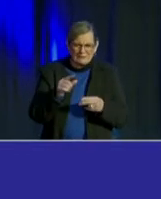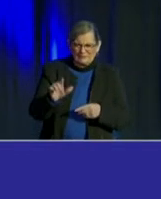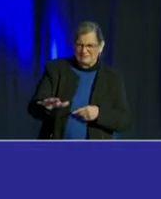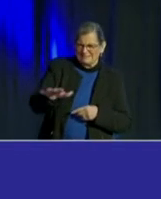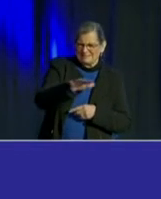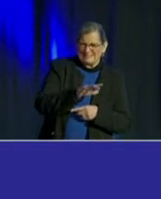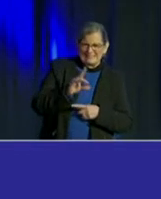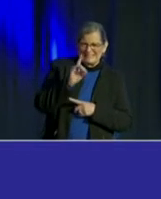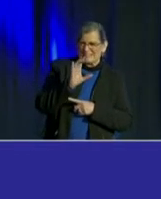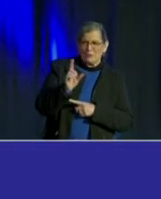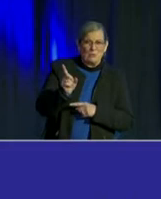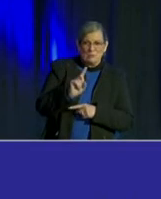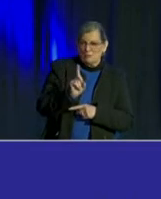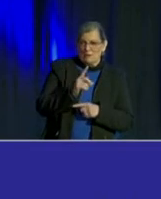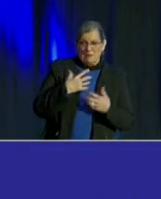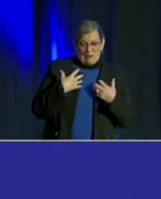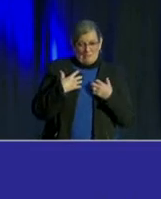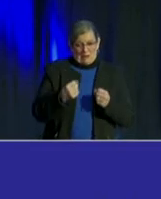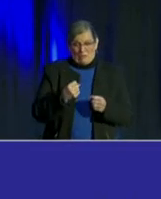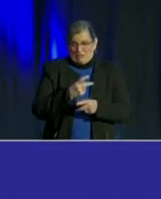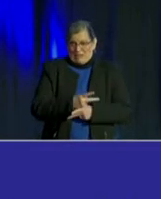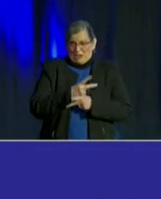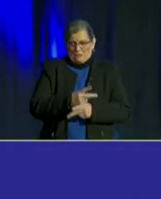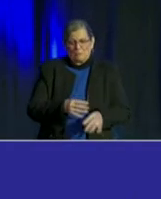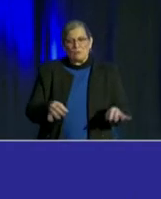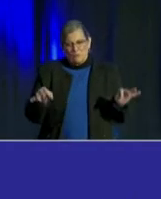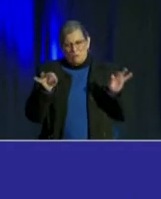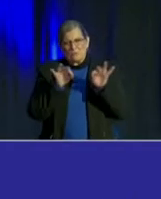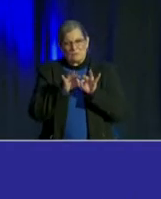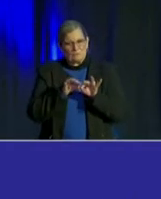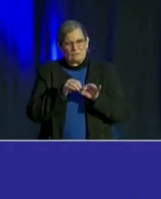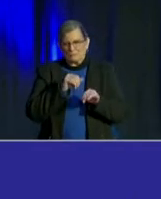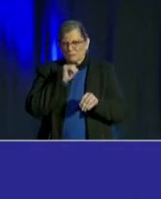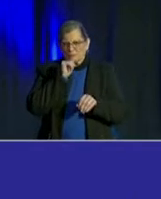the importance of health care, do not make enough money to